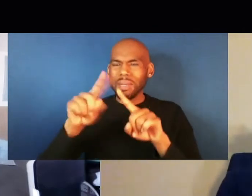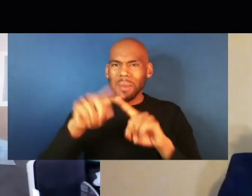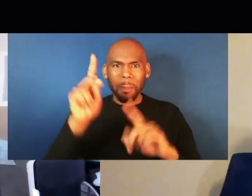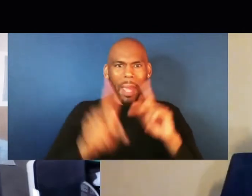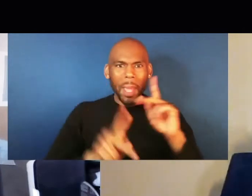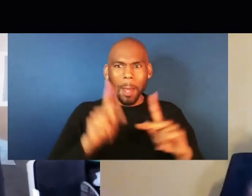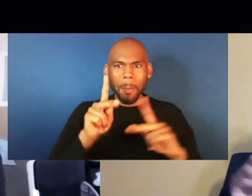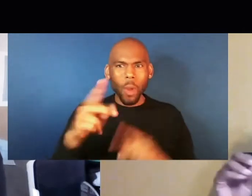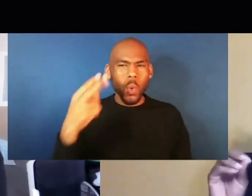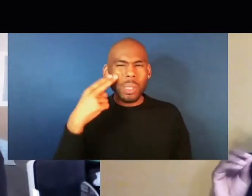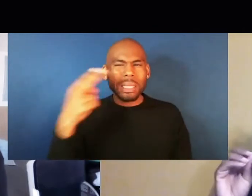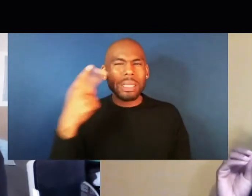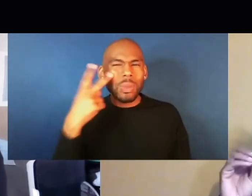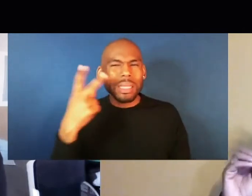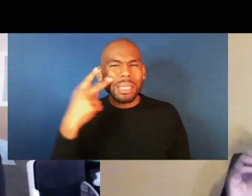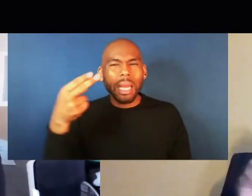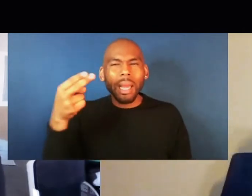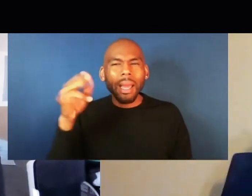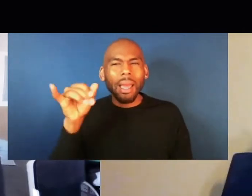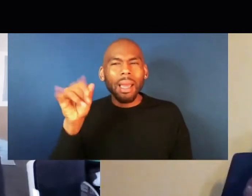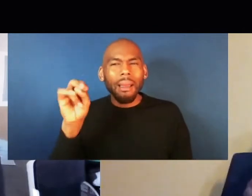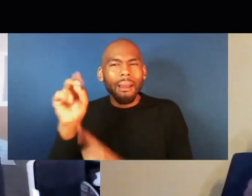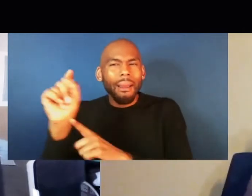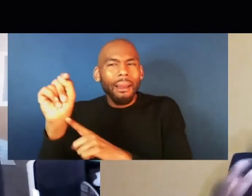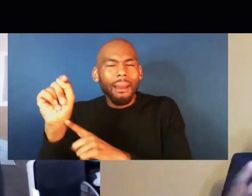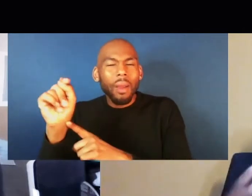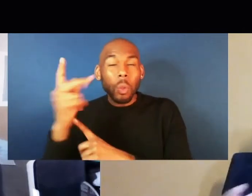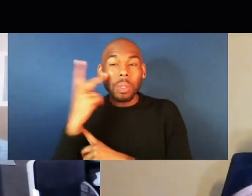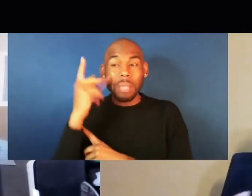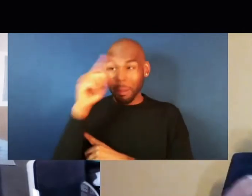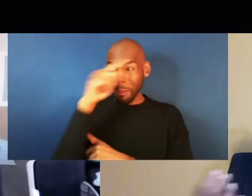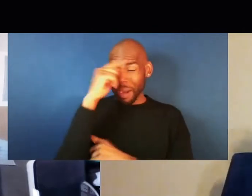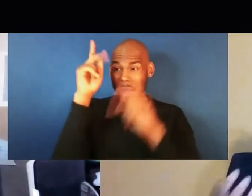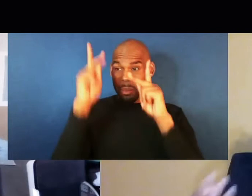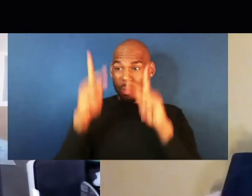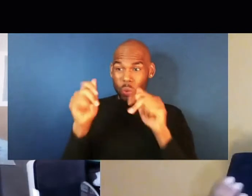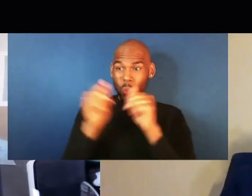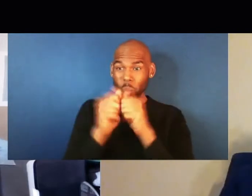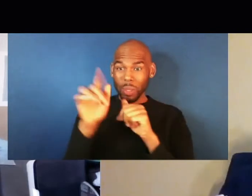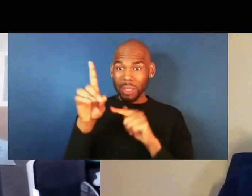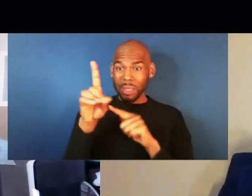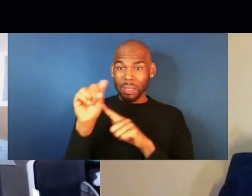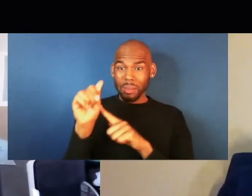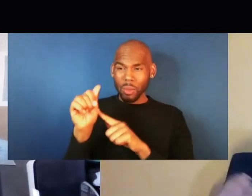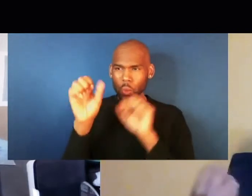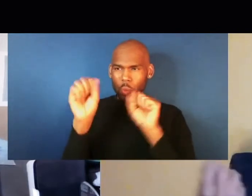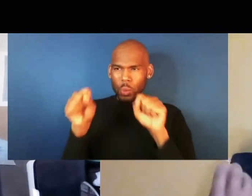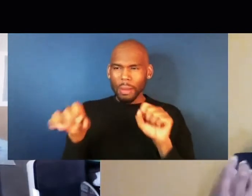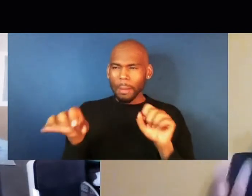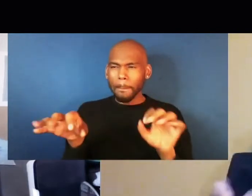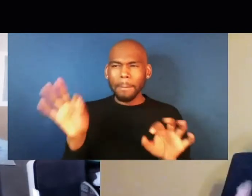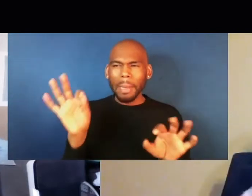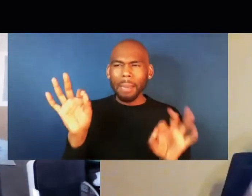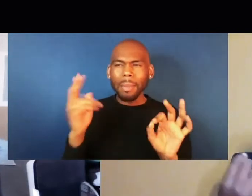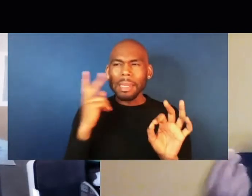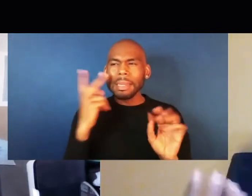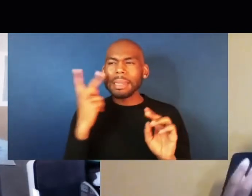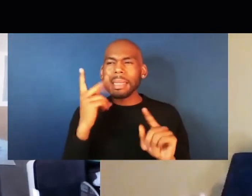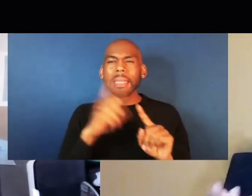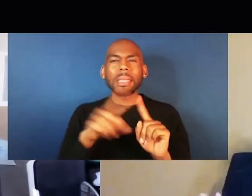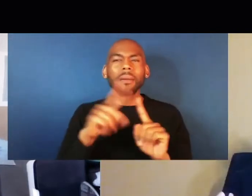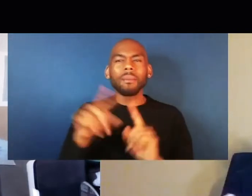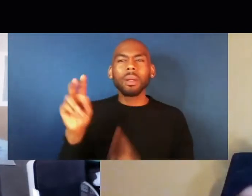stuff was hinted. Like you can see it, like if you're a Black person with a disability, you can pick up on